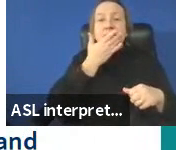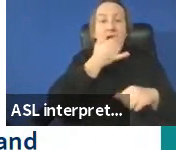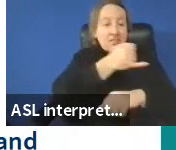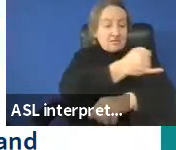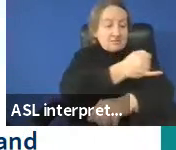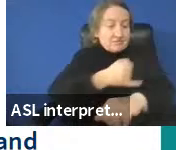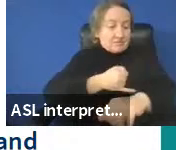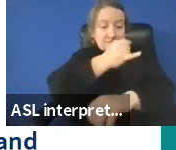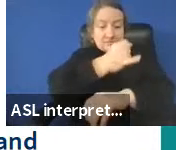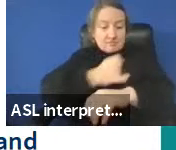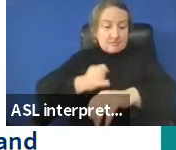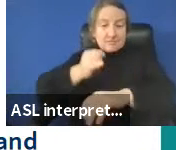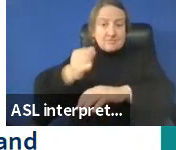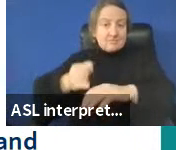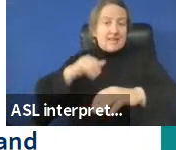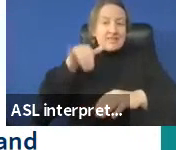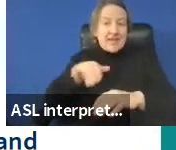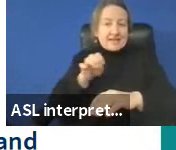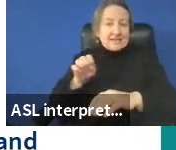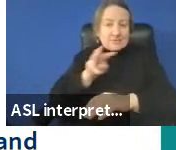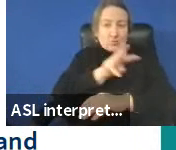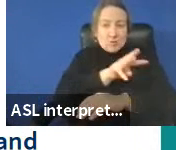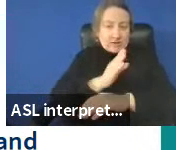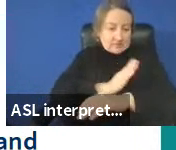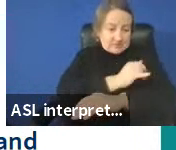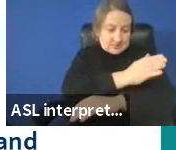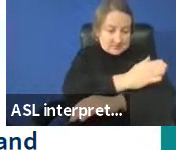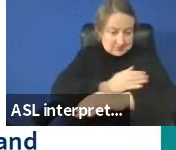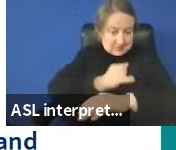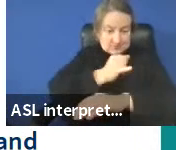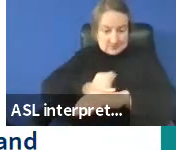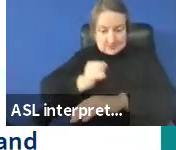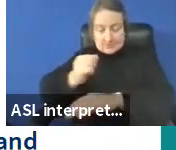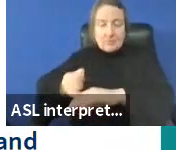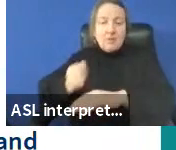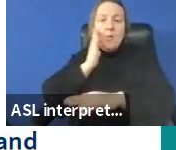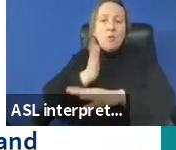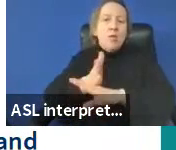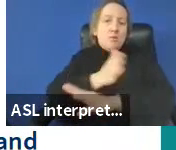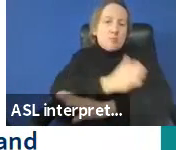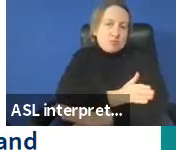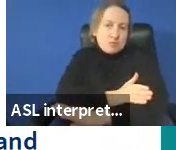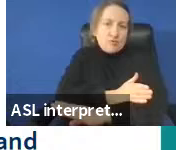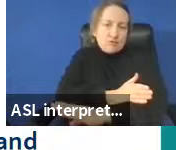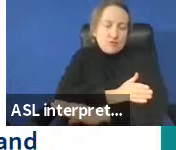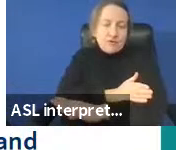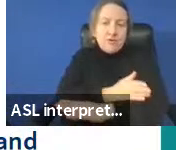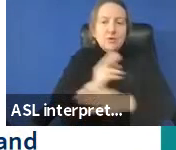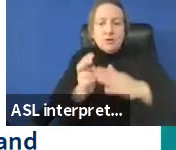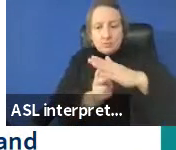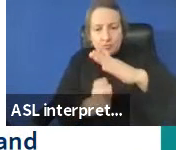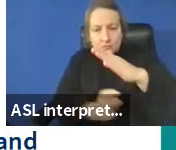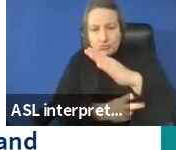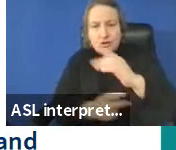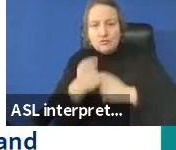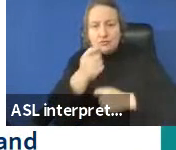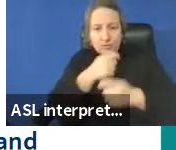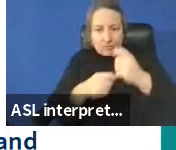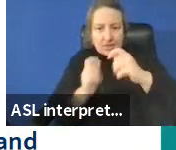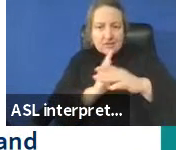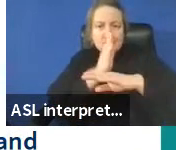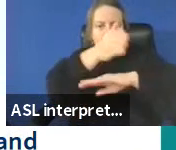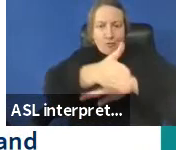east-west across the freeway, all of those crossings would be improved. Bridges would be replaced, and in